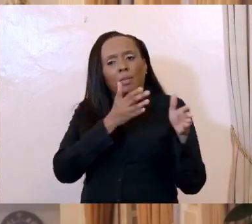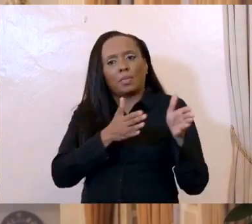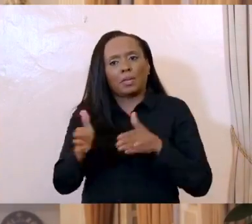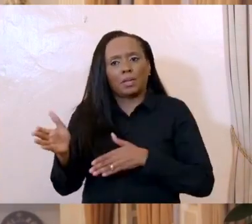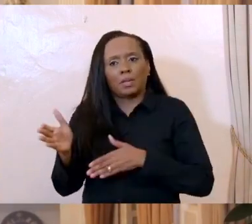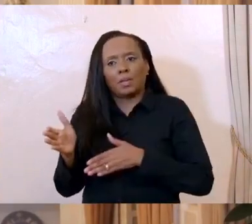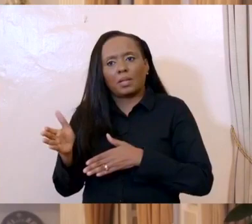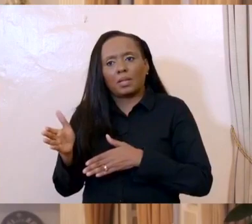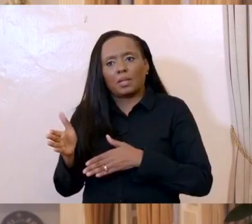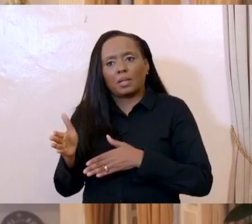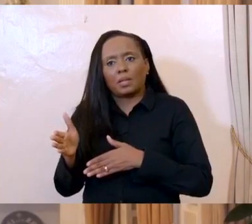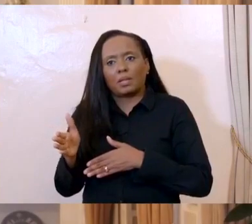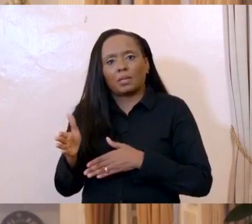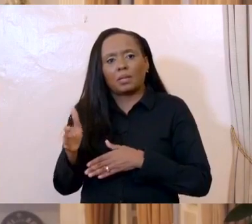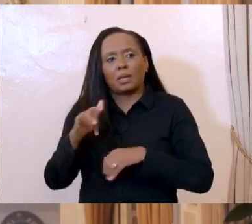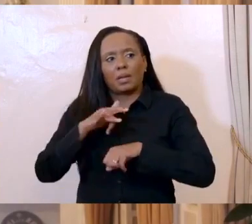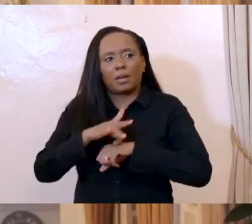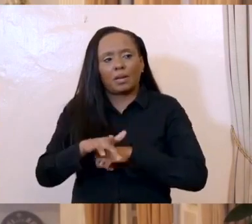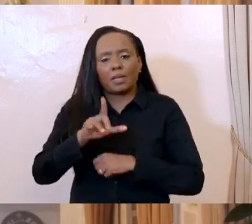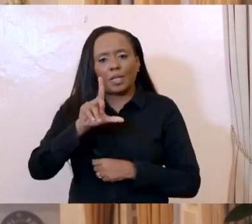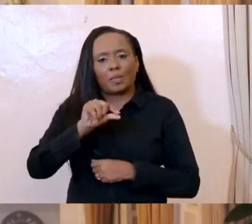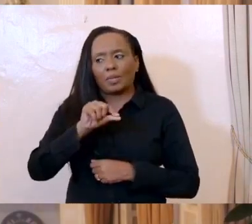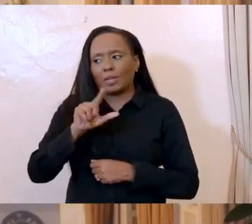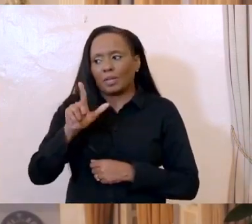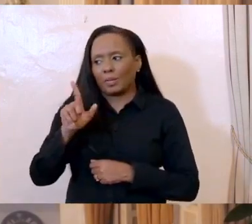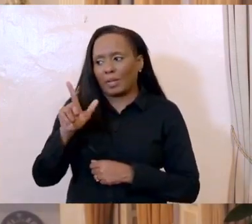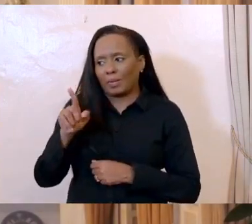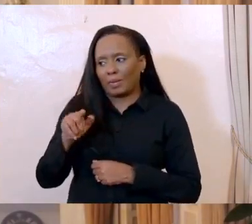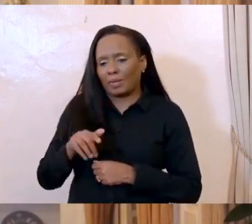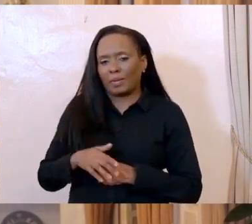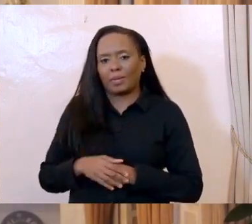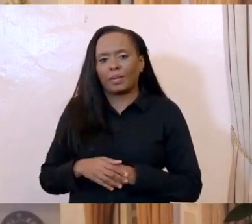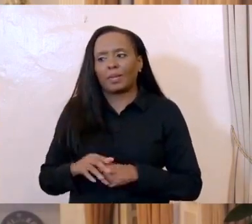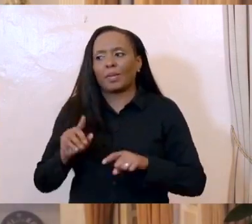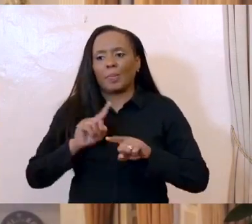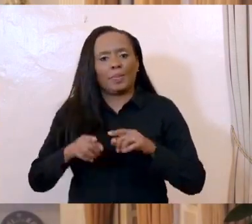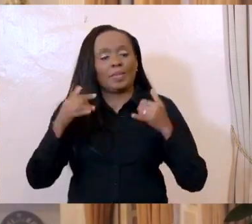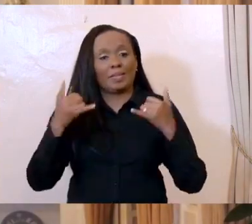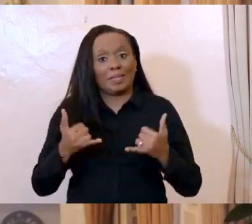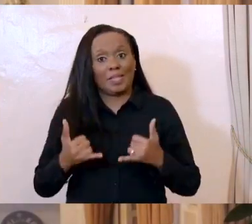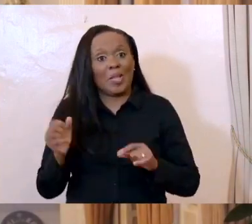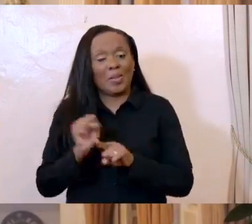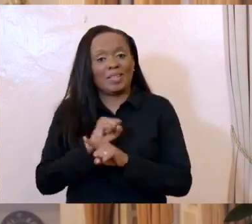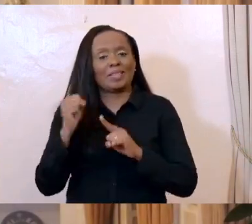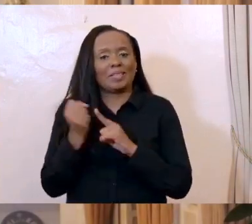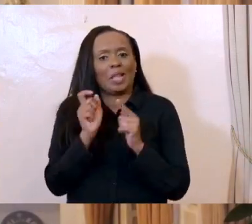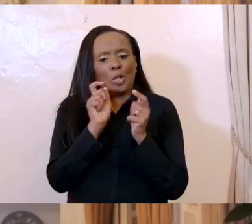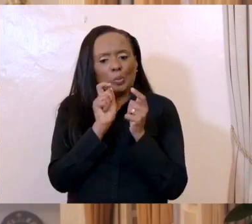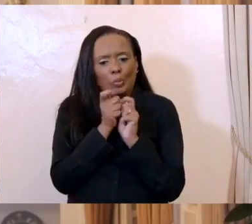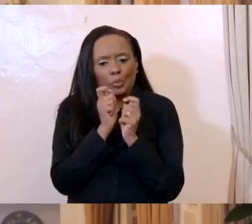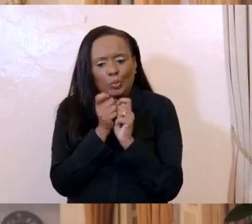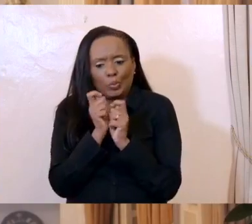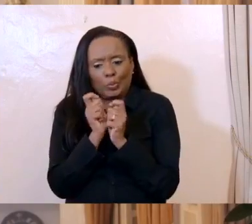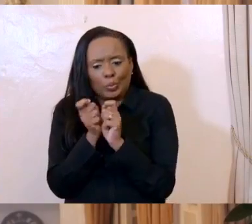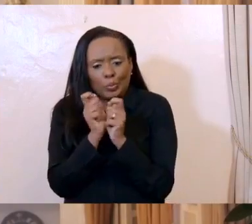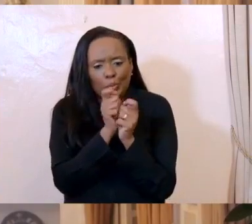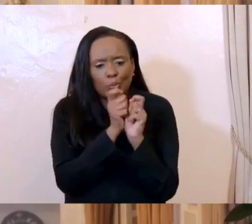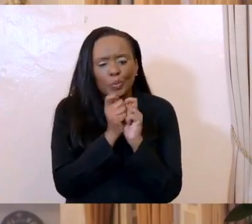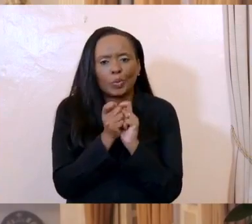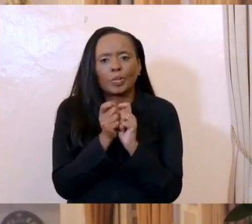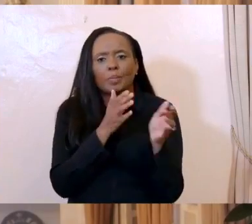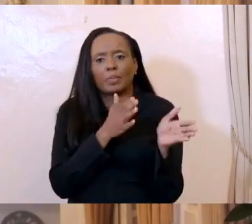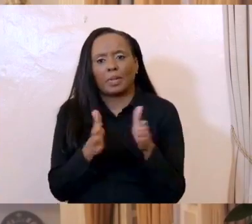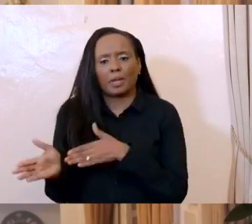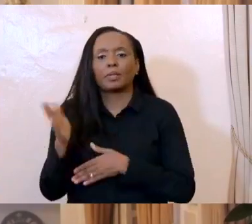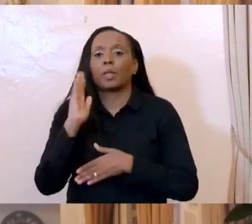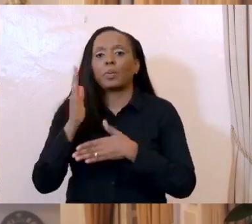2021. But we now have some experience that we could bring to bear on the situation so that we'll fine-tune that plan. We intend to share